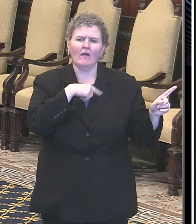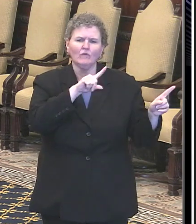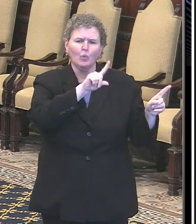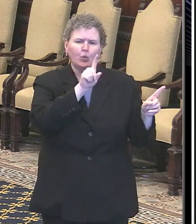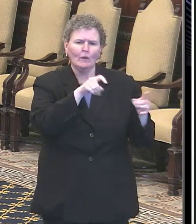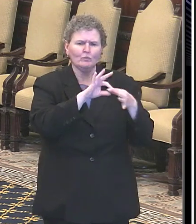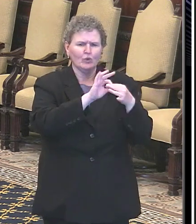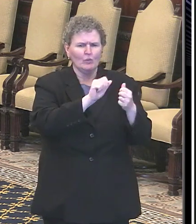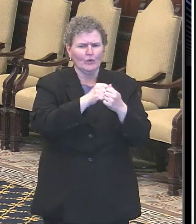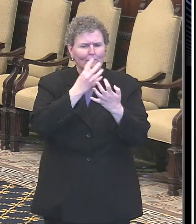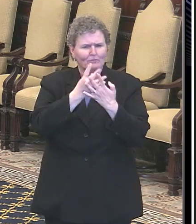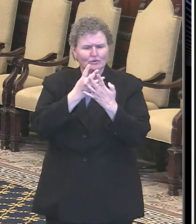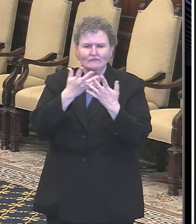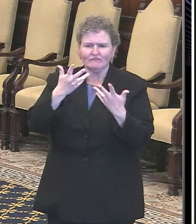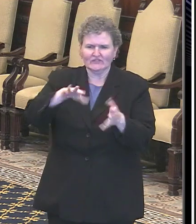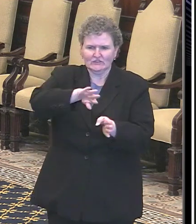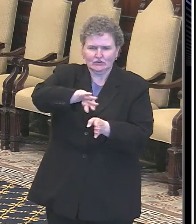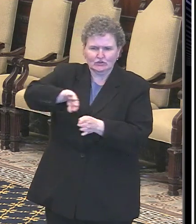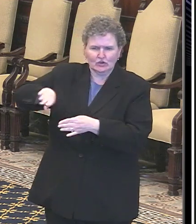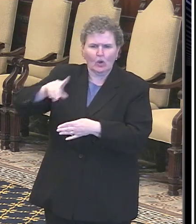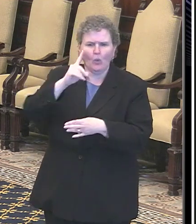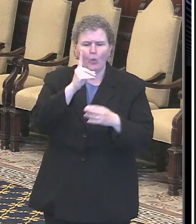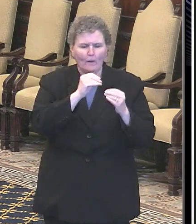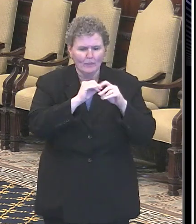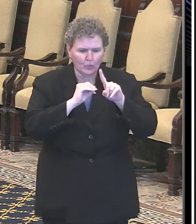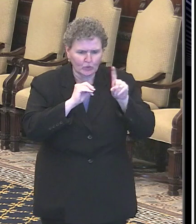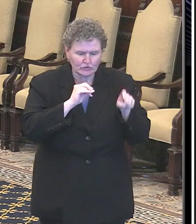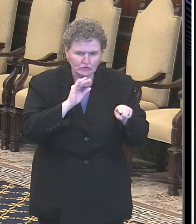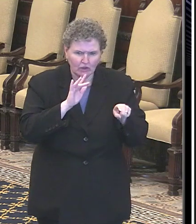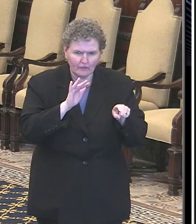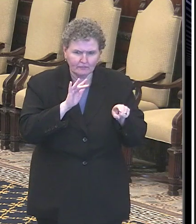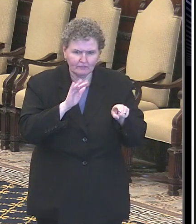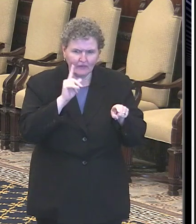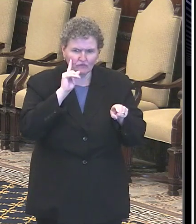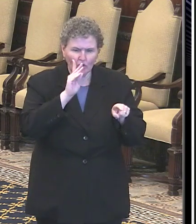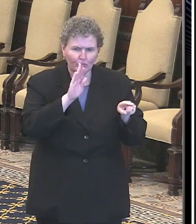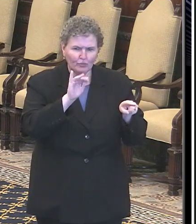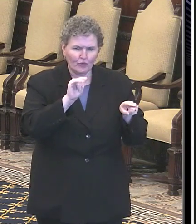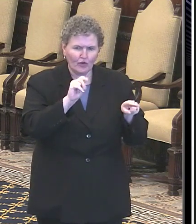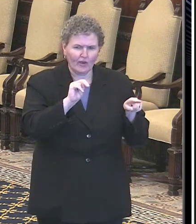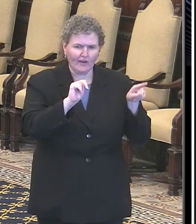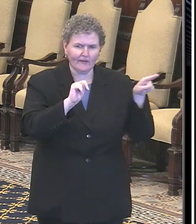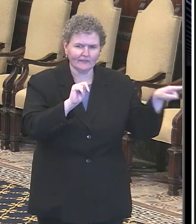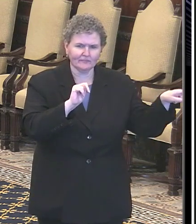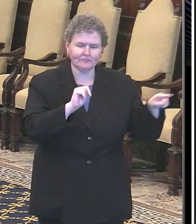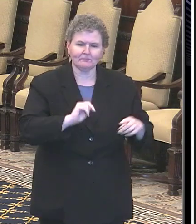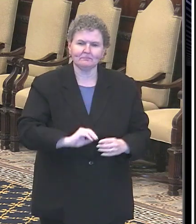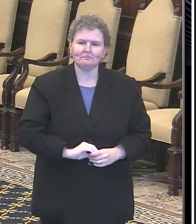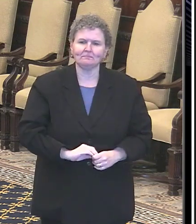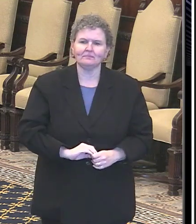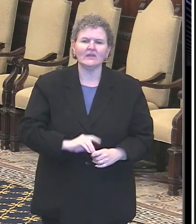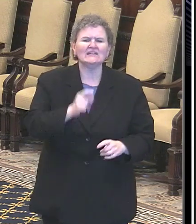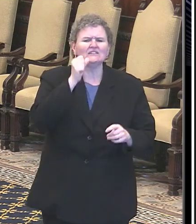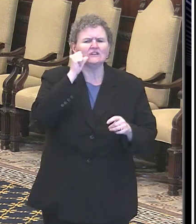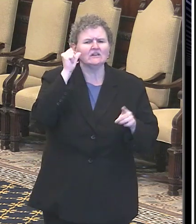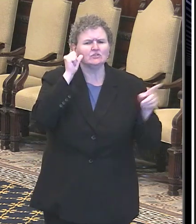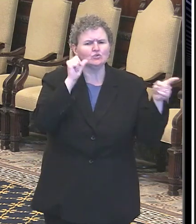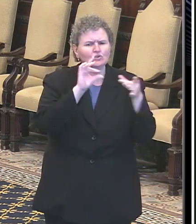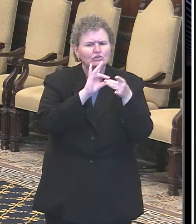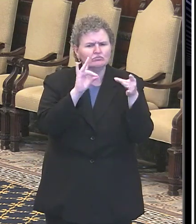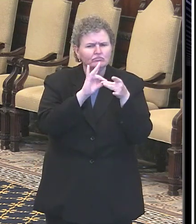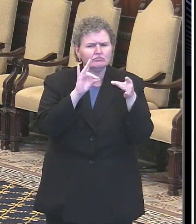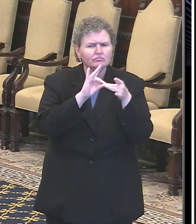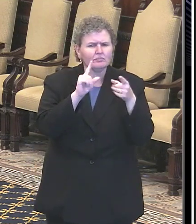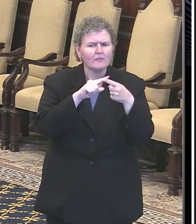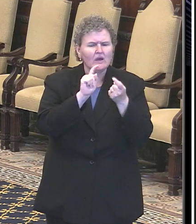Prisons. Just have one question then for Brian. Yesterday, it was mentioned that the city was changing its admission policies